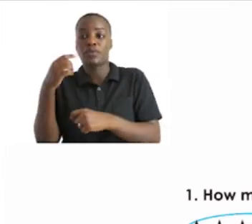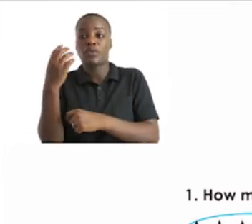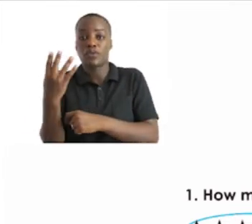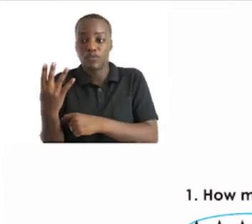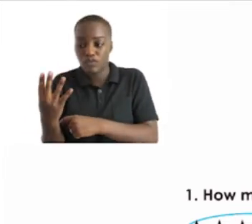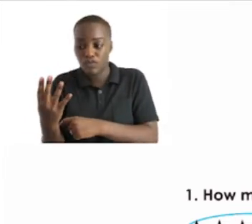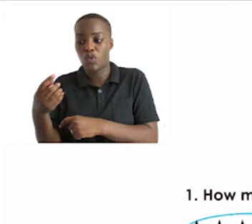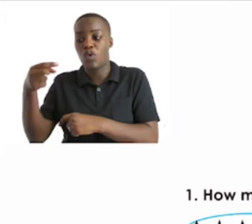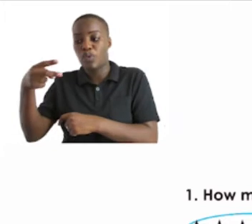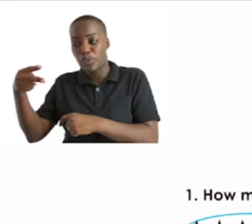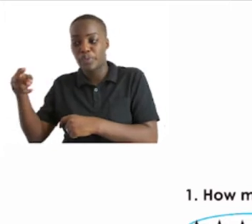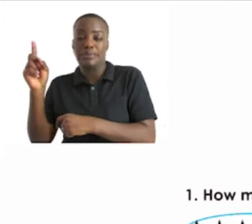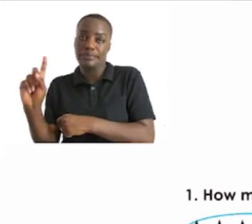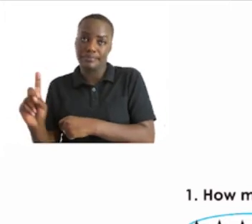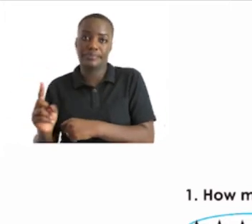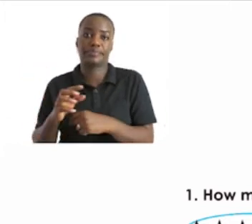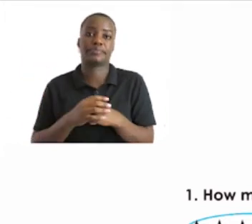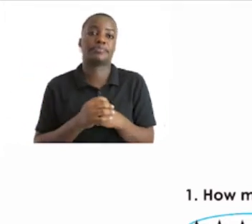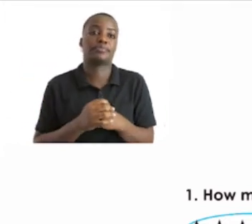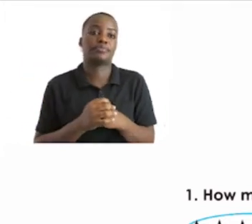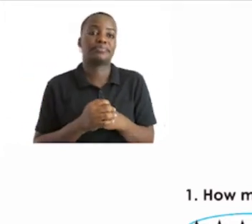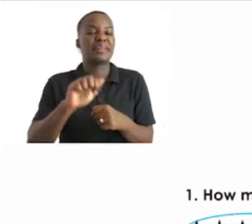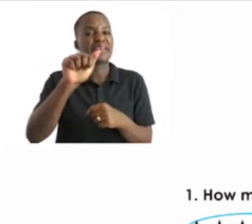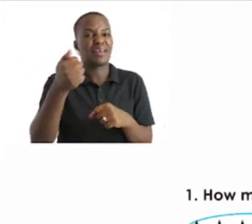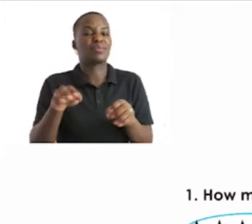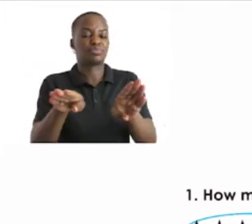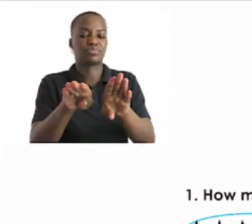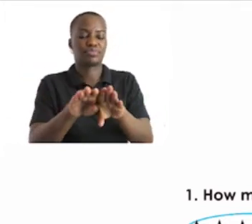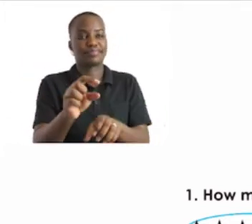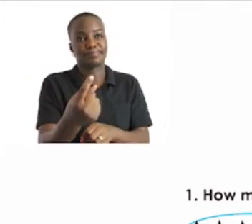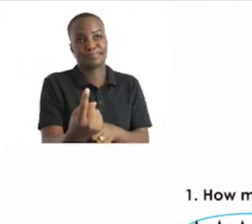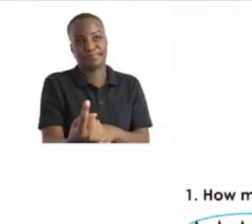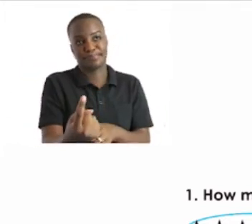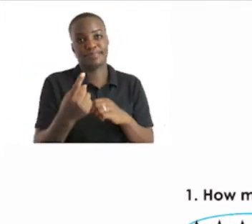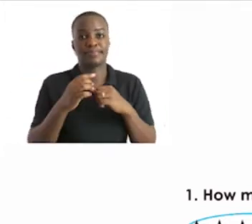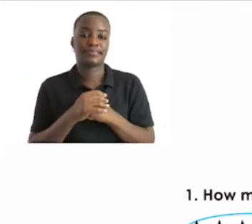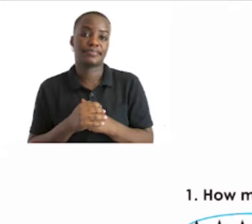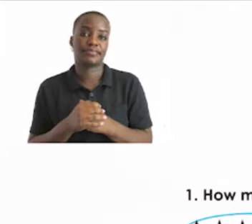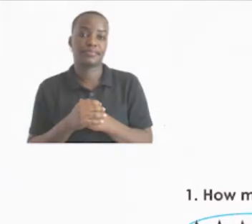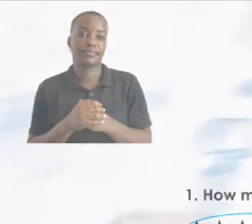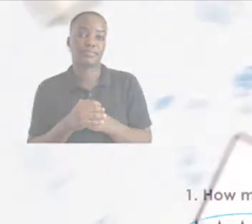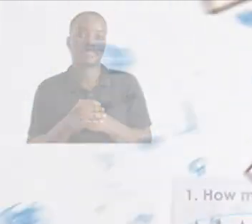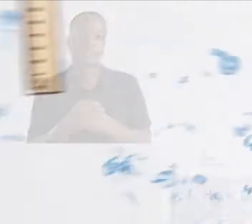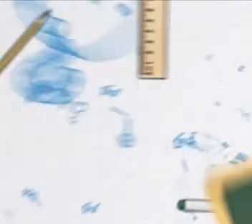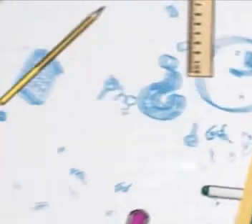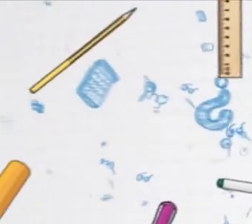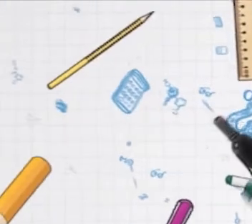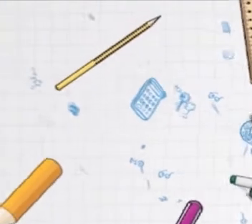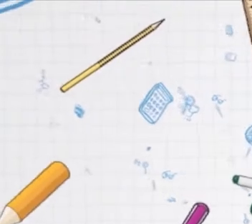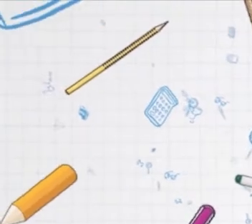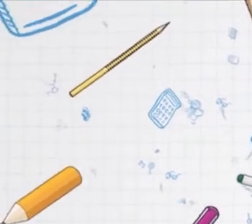and then you continue. The rest of these you can do by yourselves.